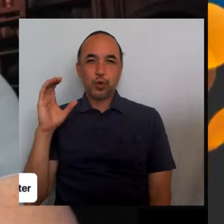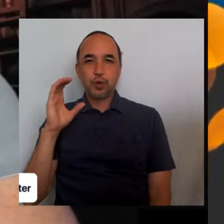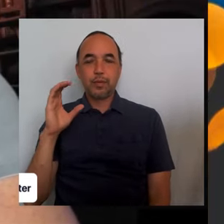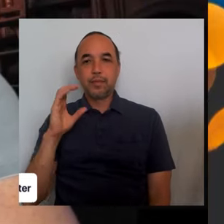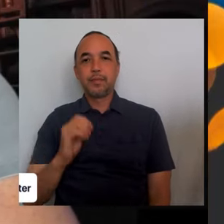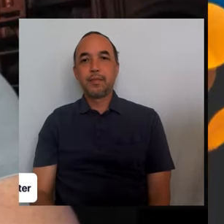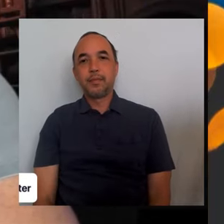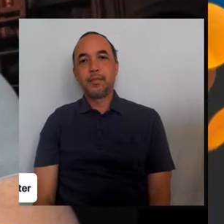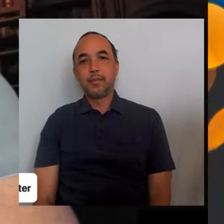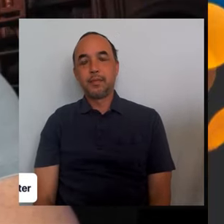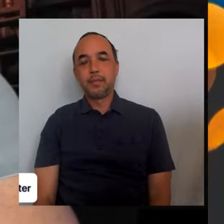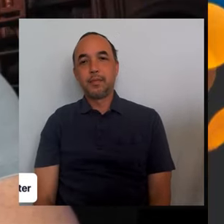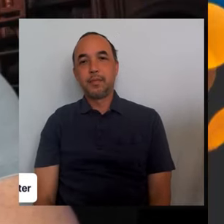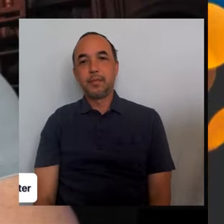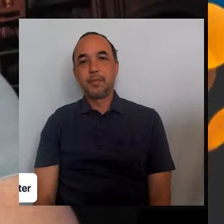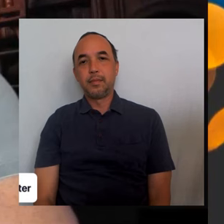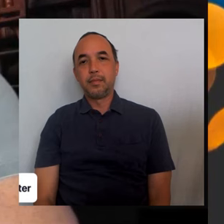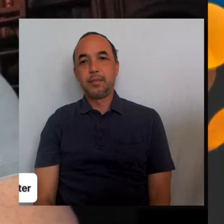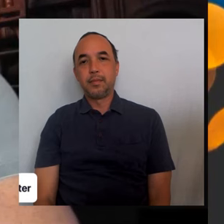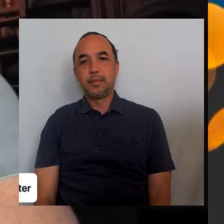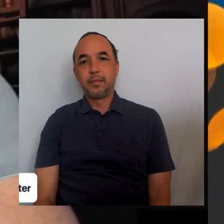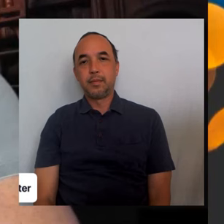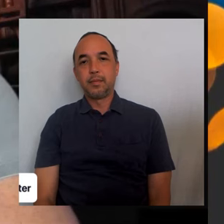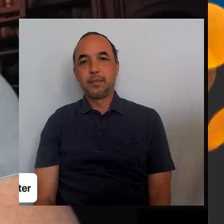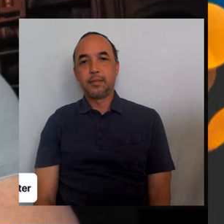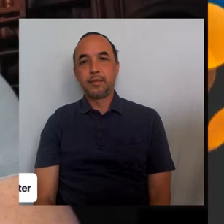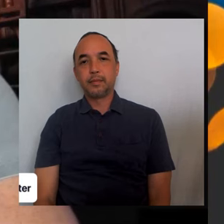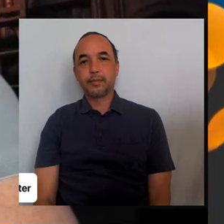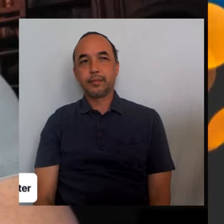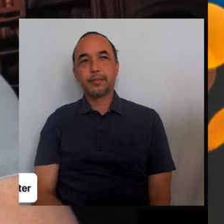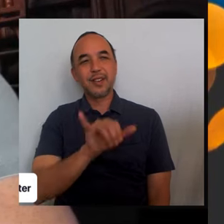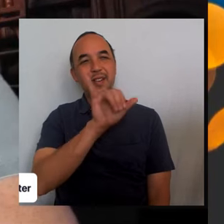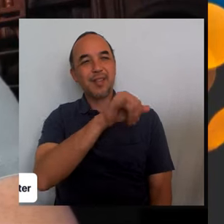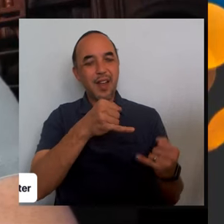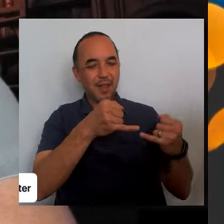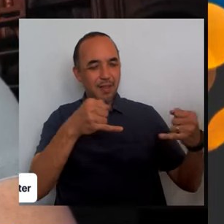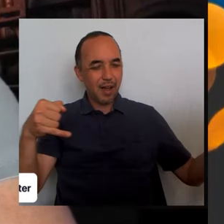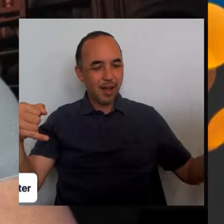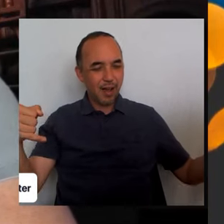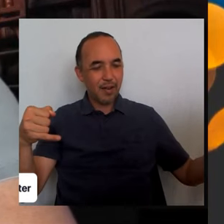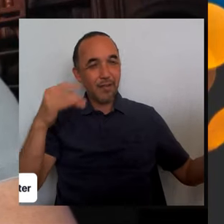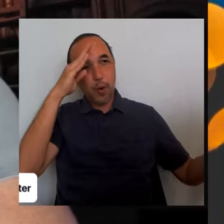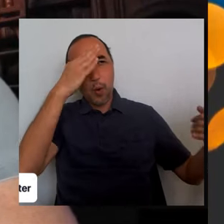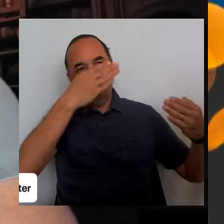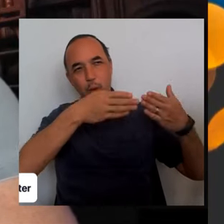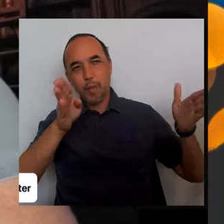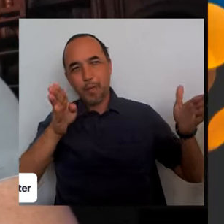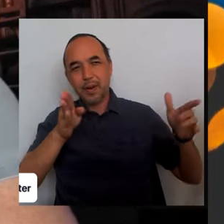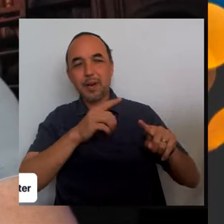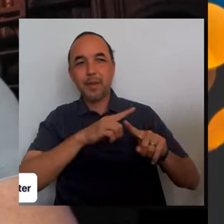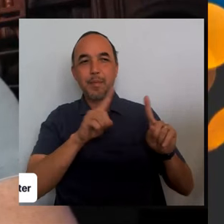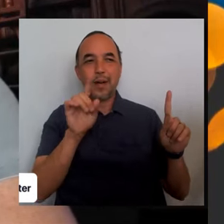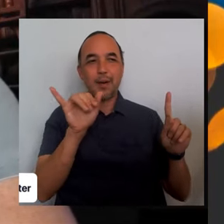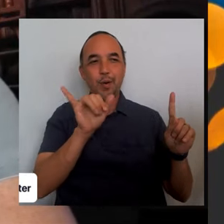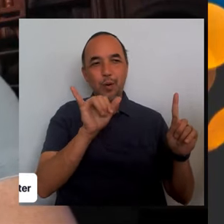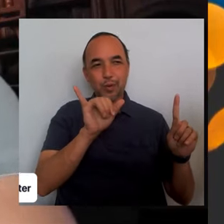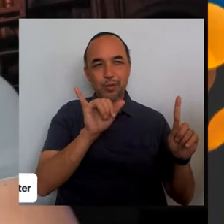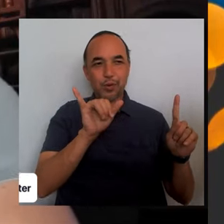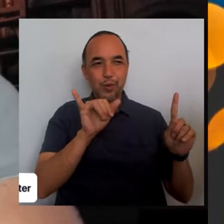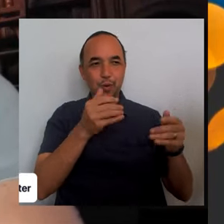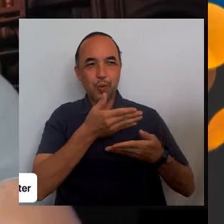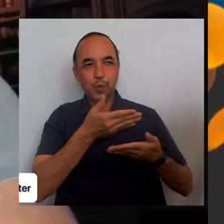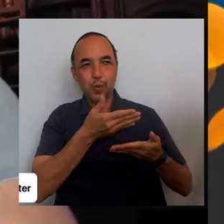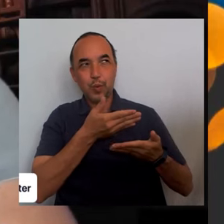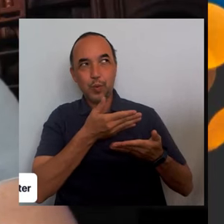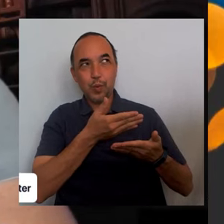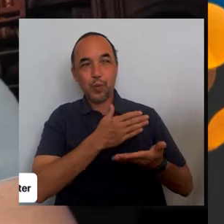you tread of open to things that are unexplainable and willing to sort of poke holes is sort of that kind of